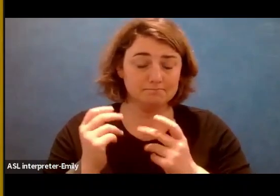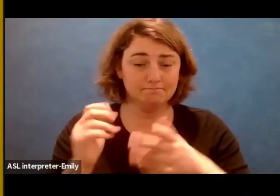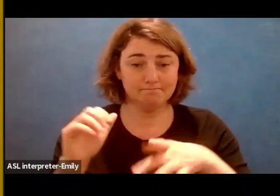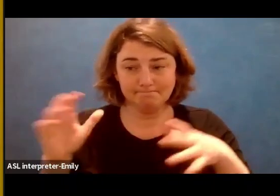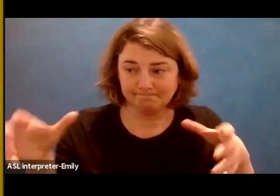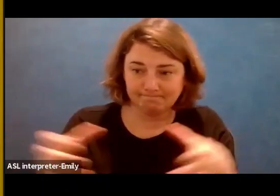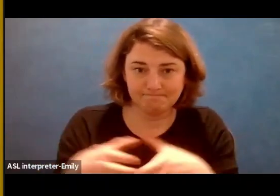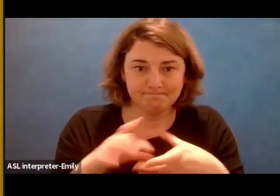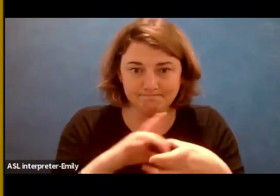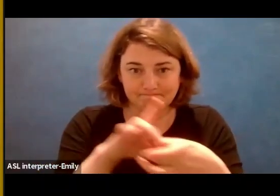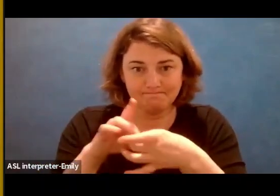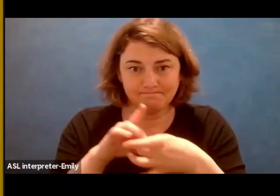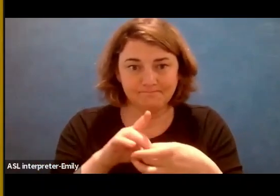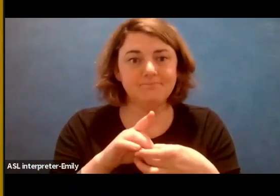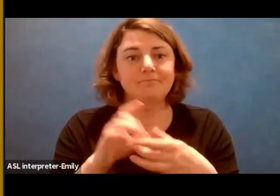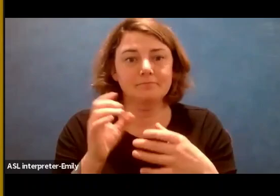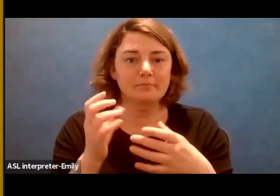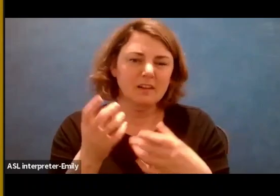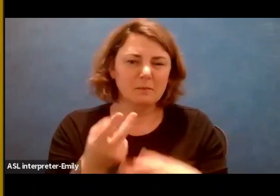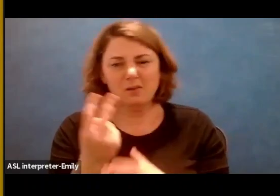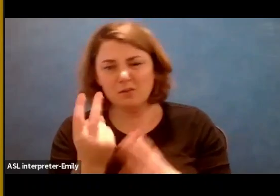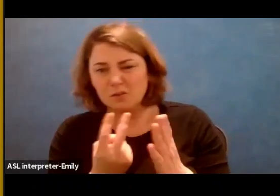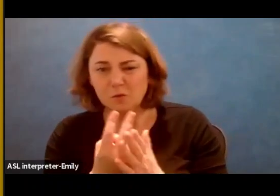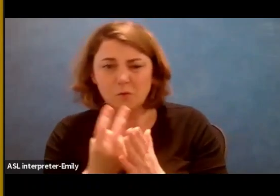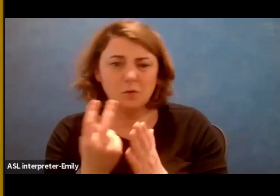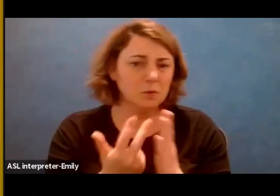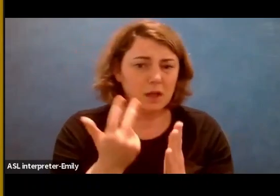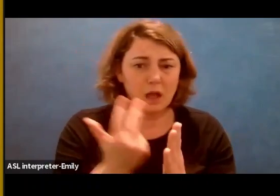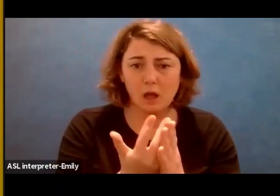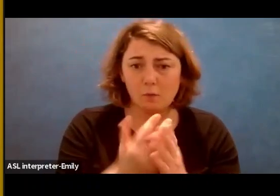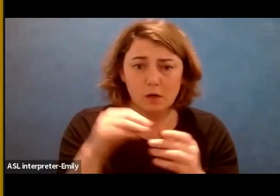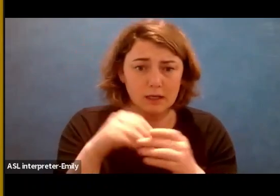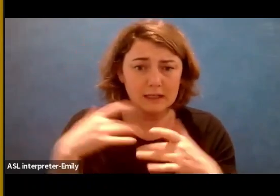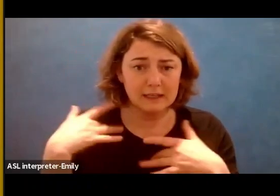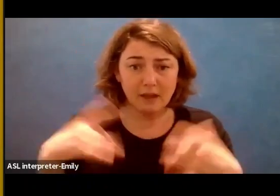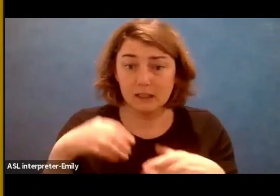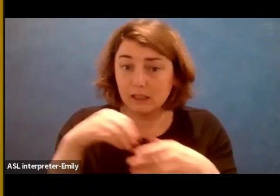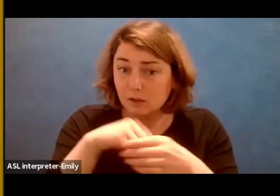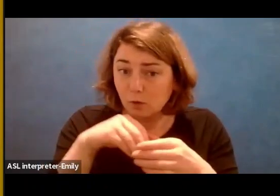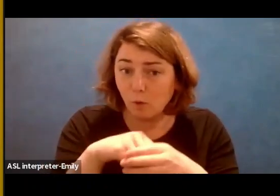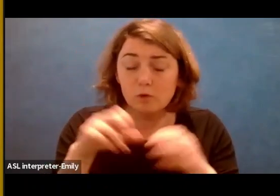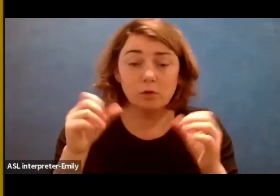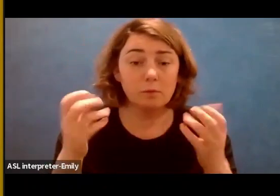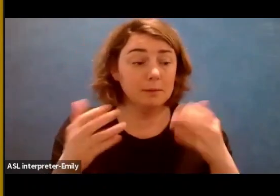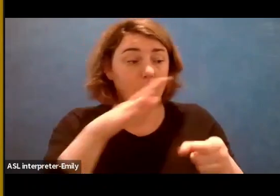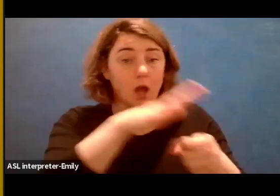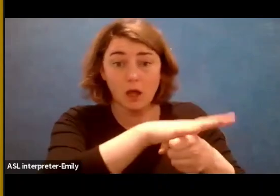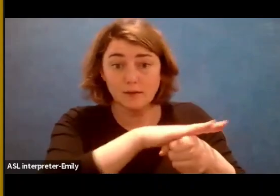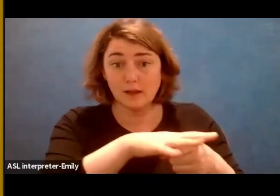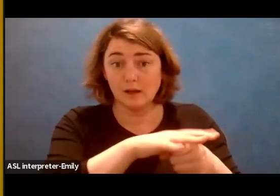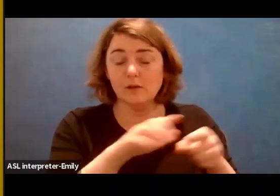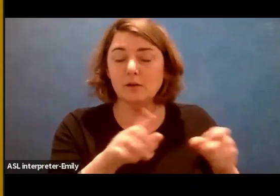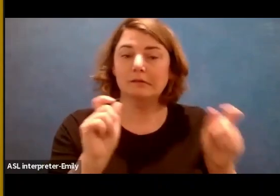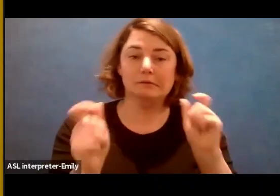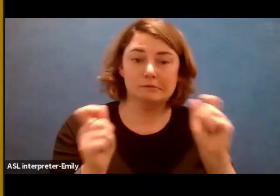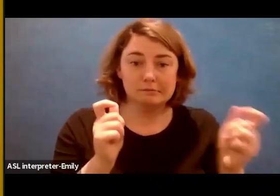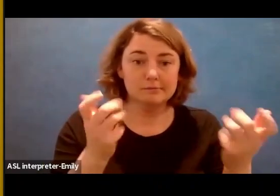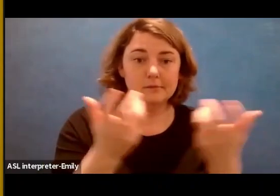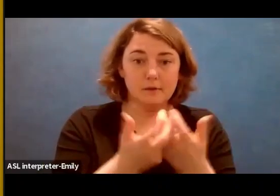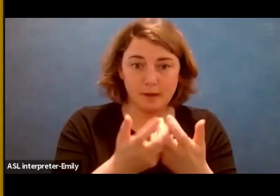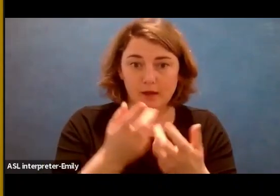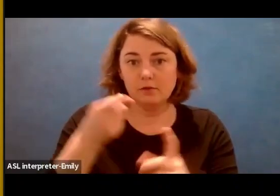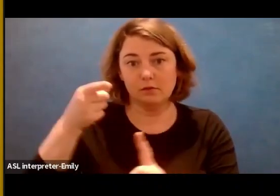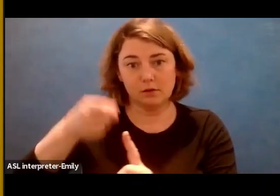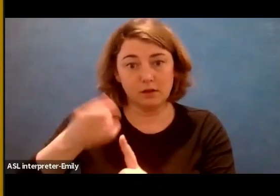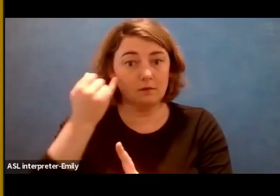kind of created to be a couple 2 to 3 hour event indoors, or it could be something out on site. So we can tailor that if